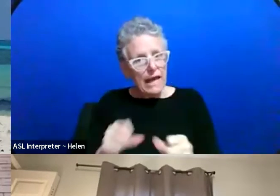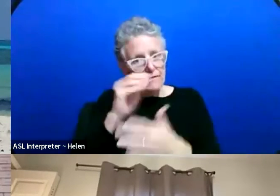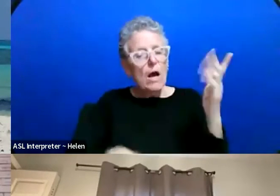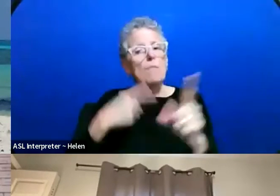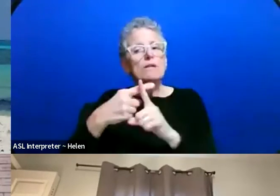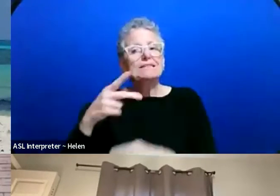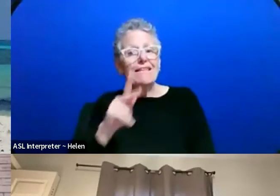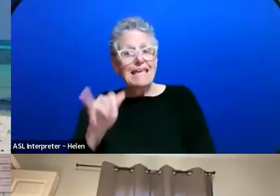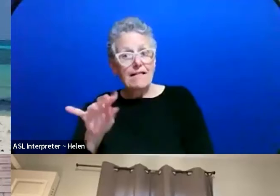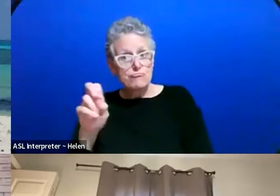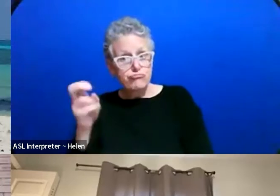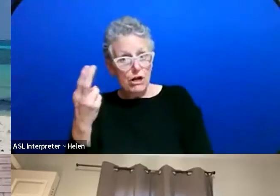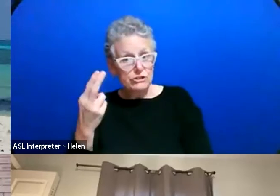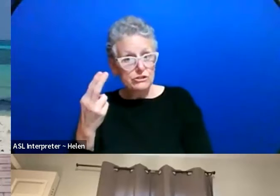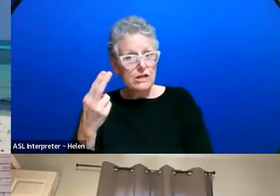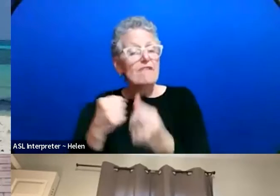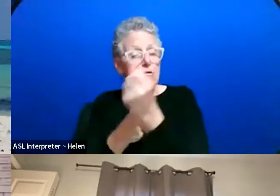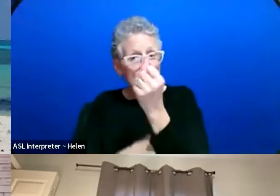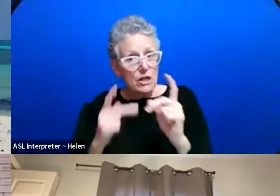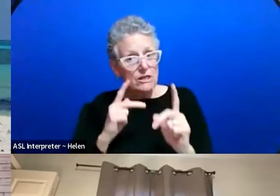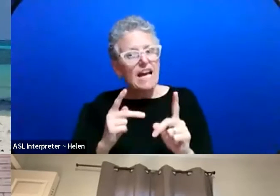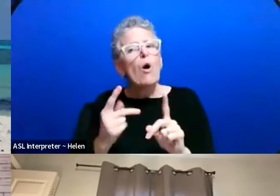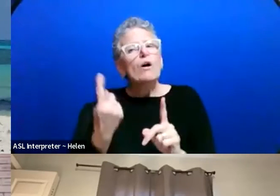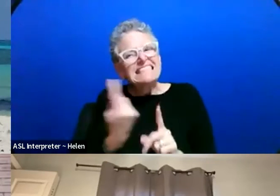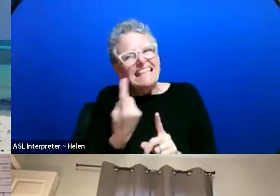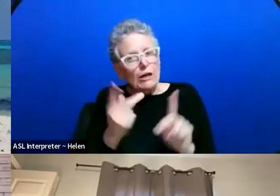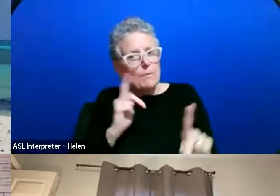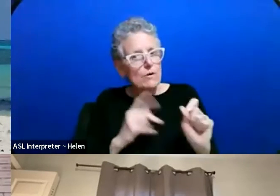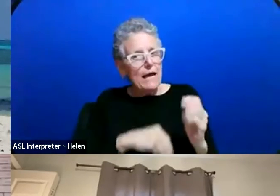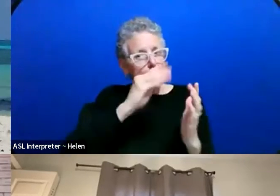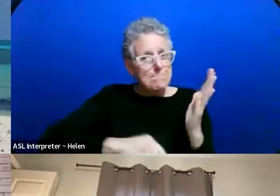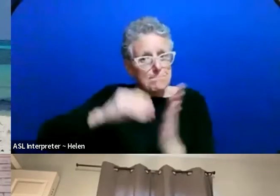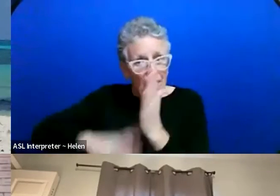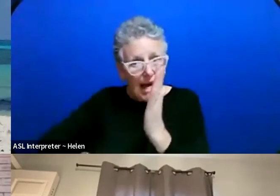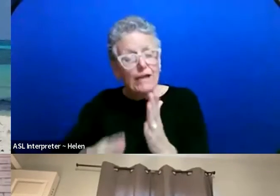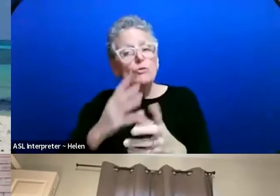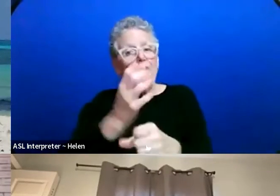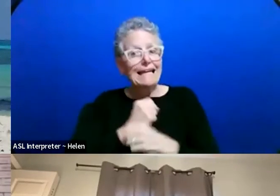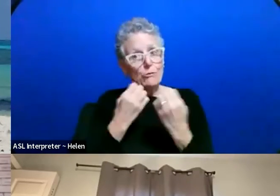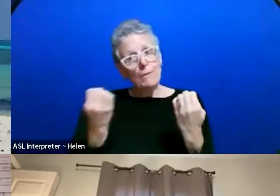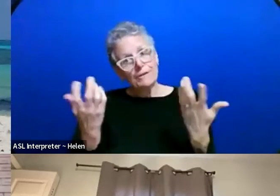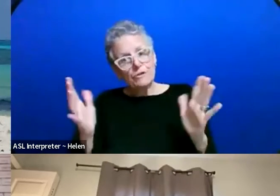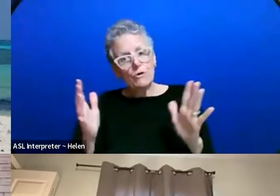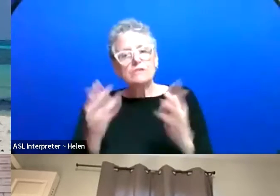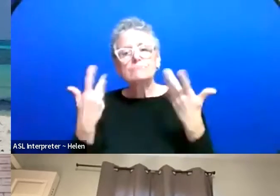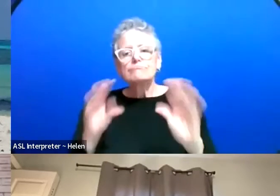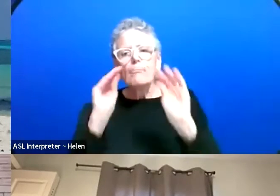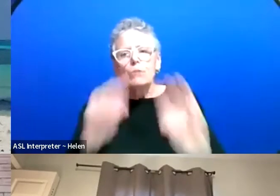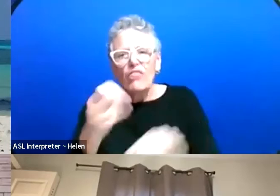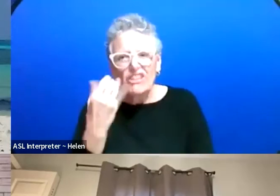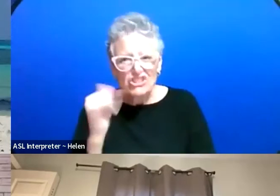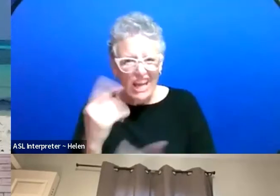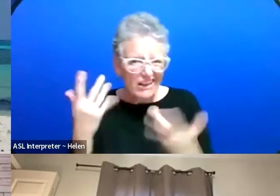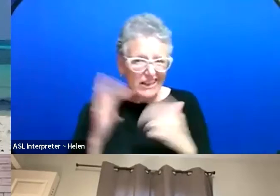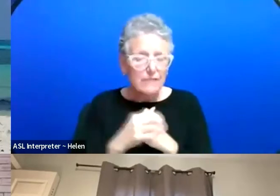is another one where individuals can apply to get equipment. So. I Very think nice. the